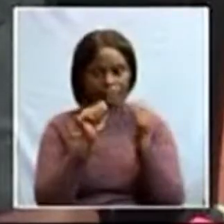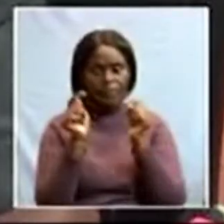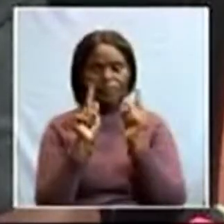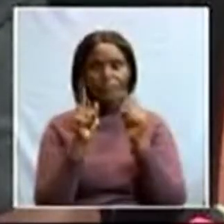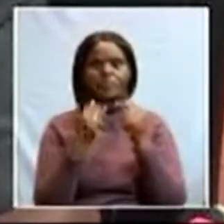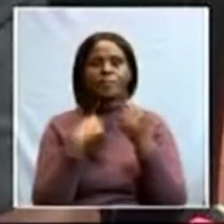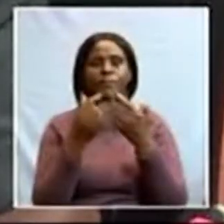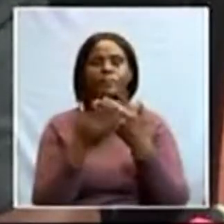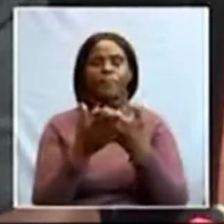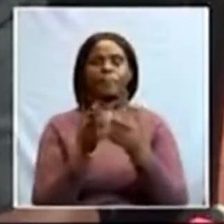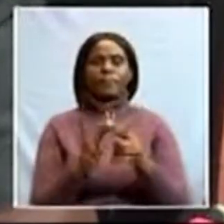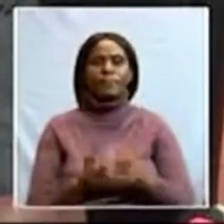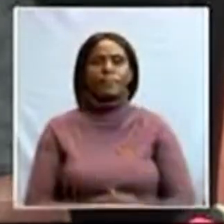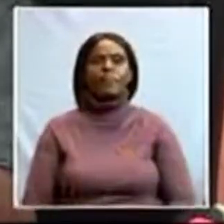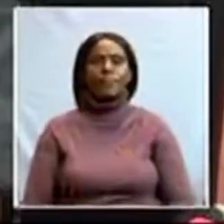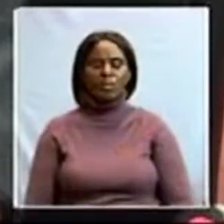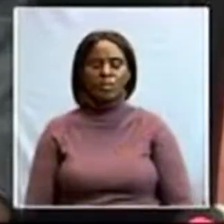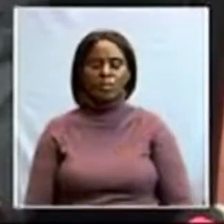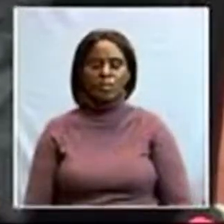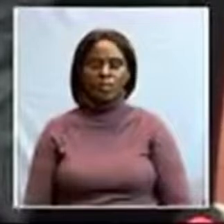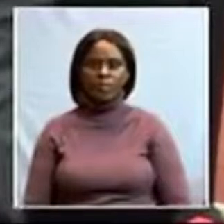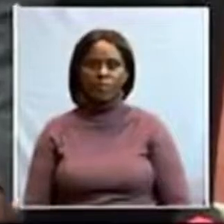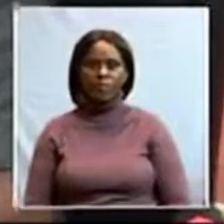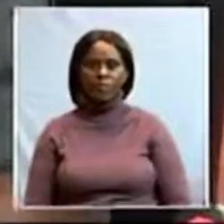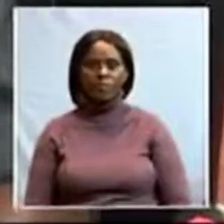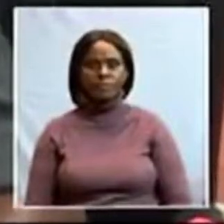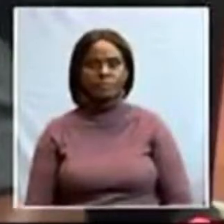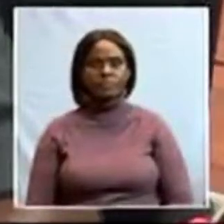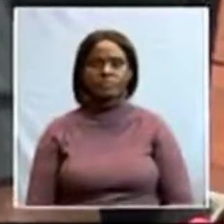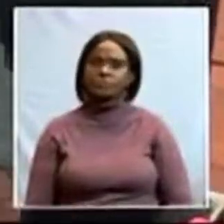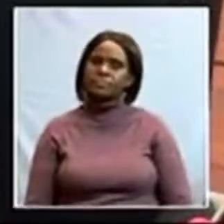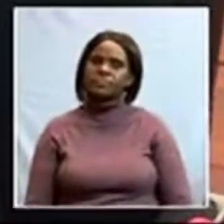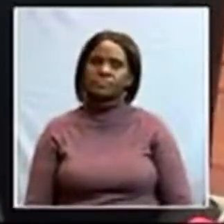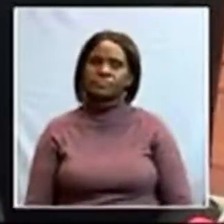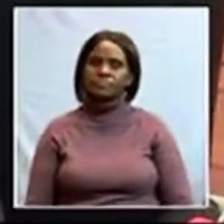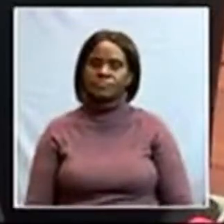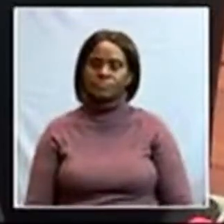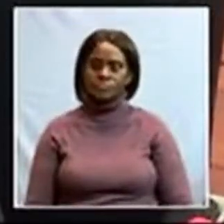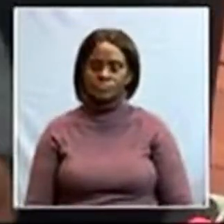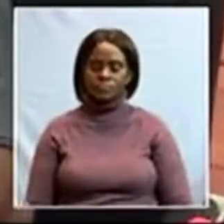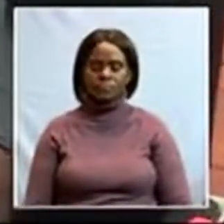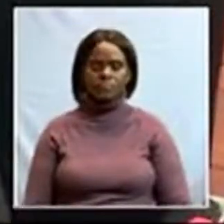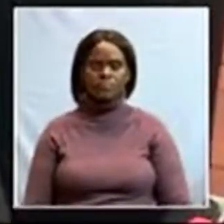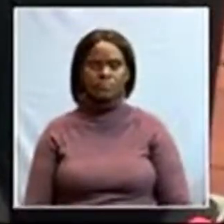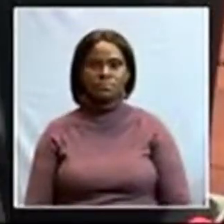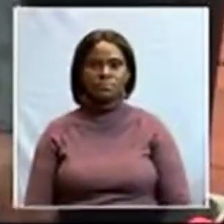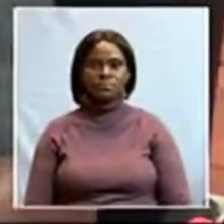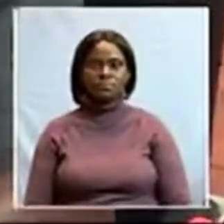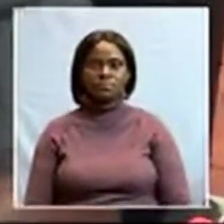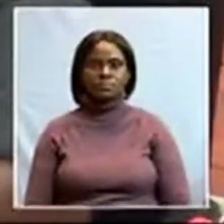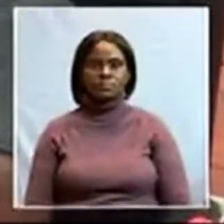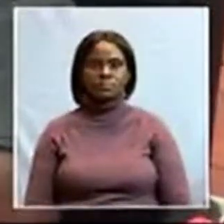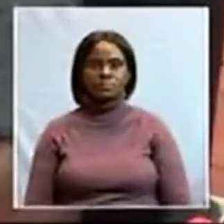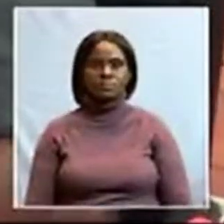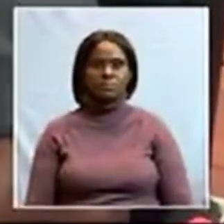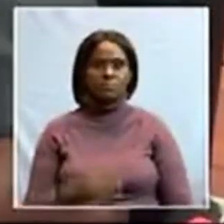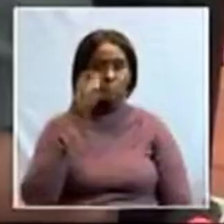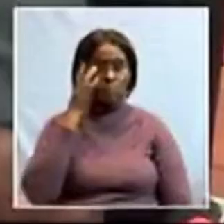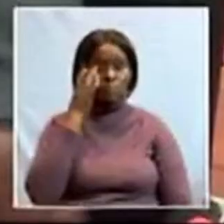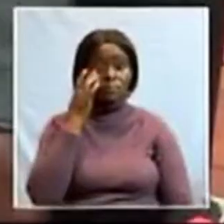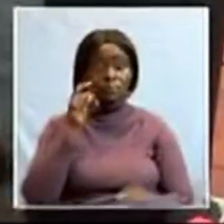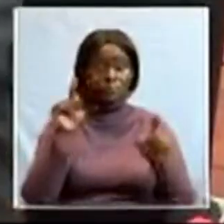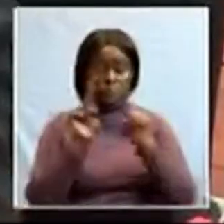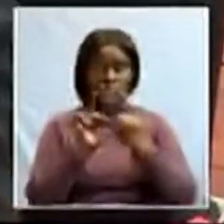I submit, Chair, in the meantime. Thank you so much. Yes, you may respond. Oh, thank you so much, Chair. On the same